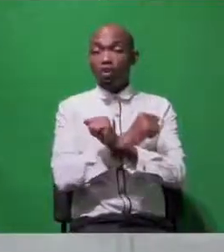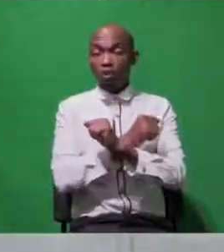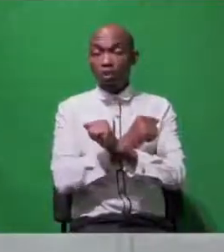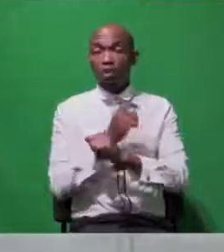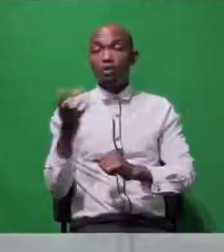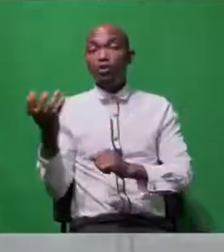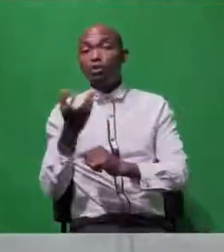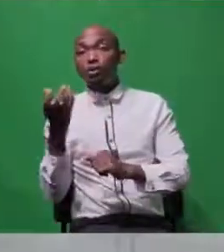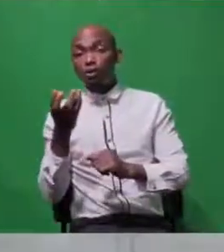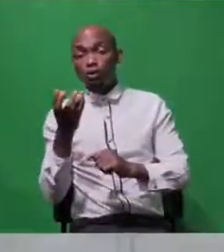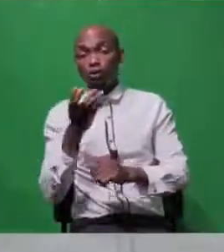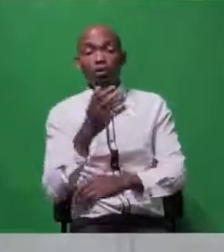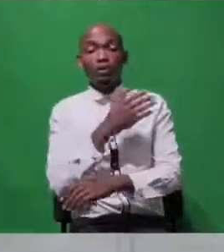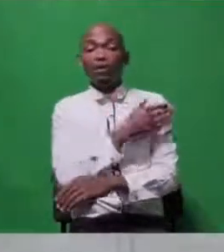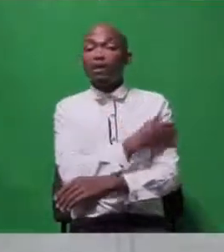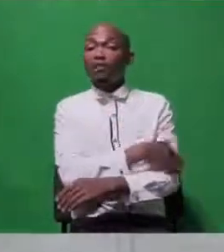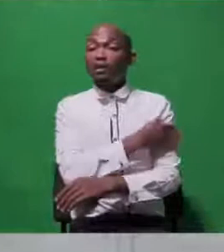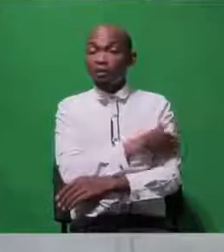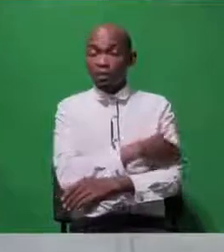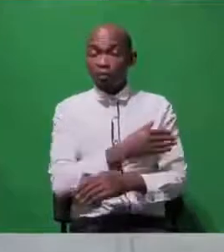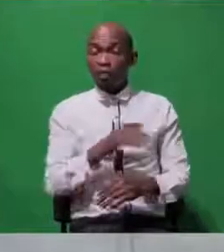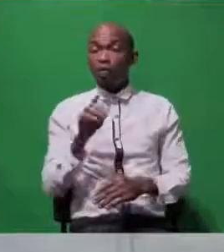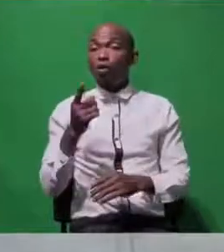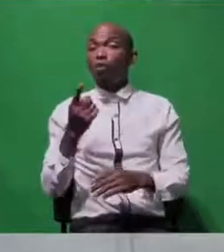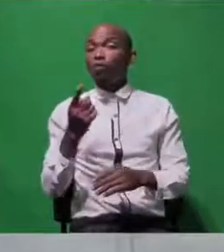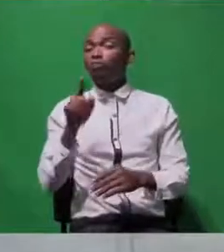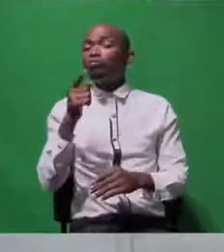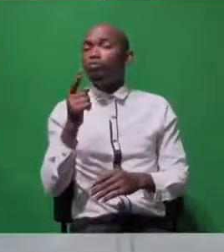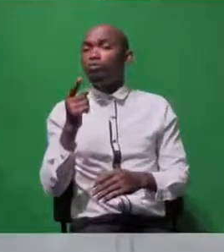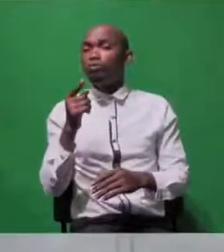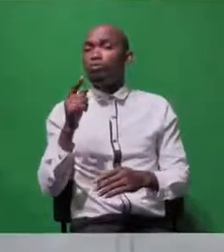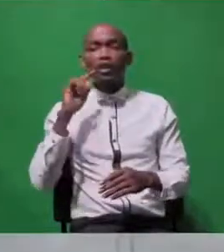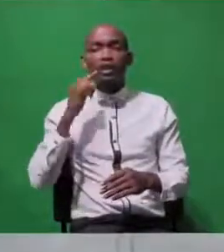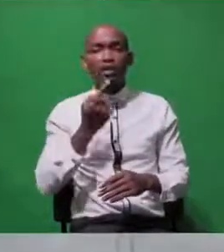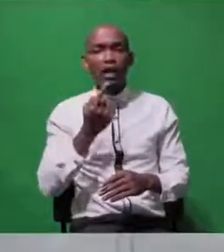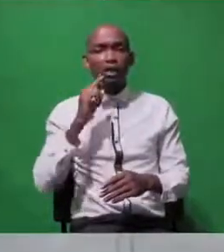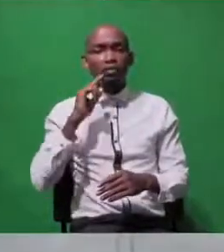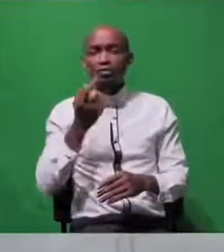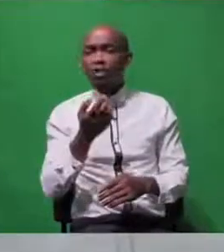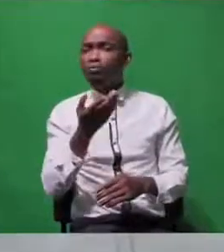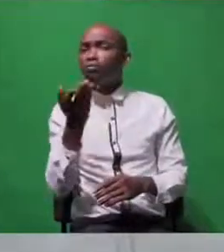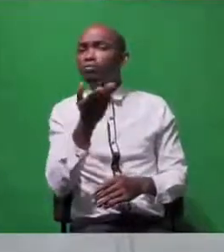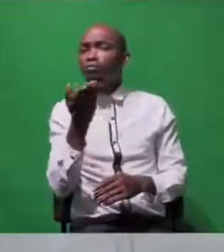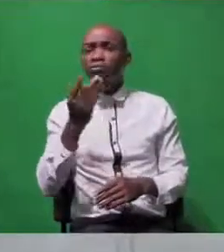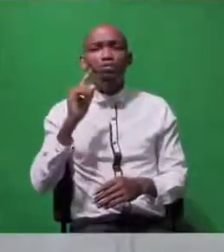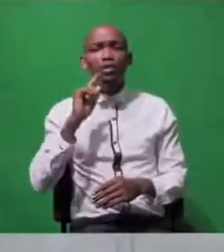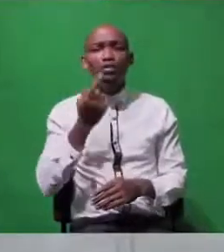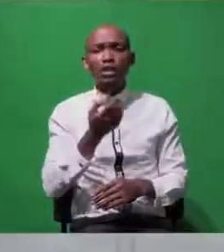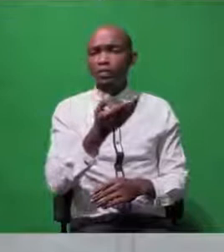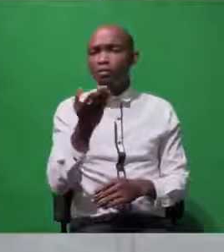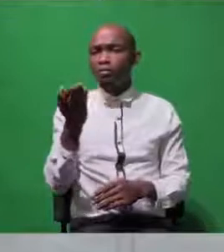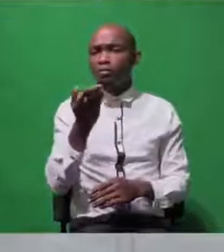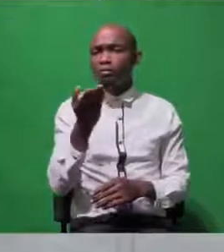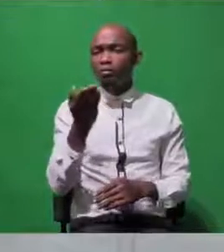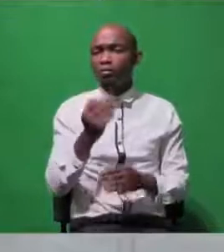is colonial social services? Who can try to define colonial social services?